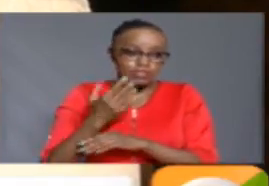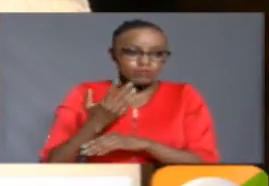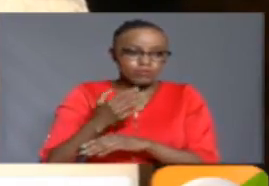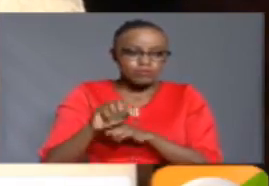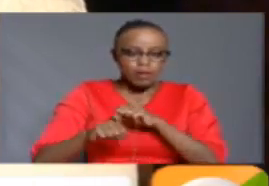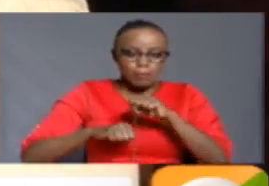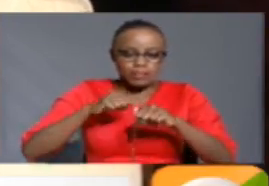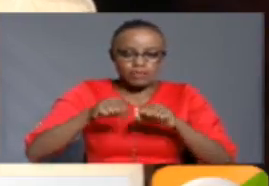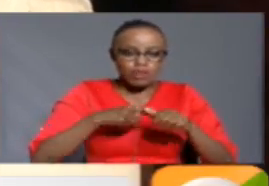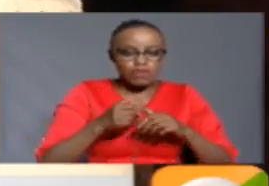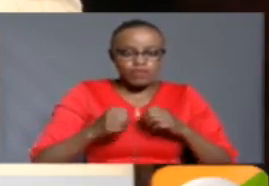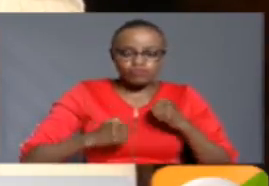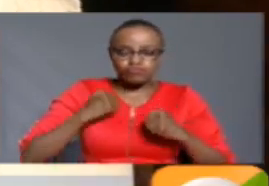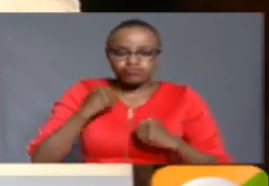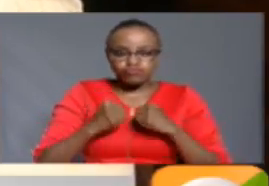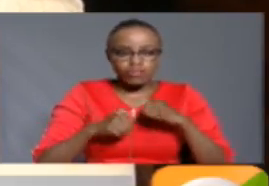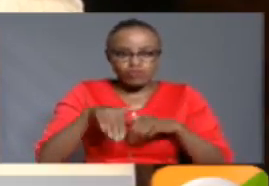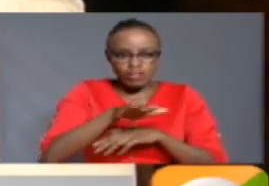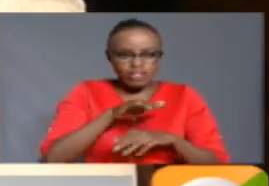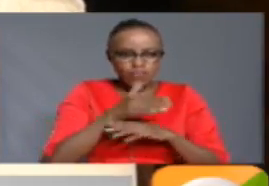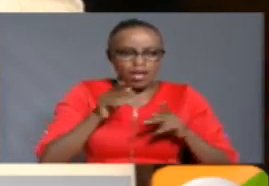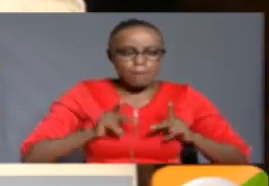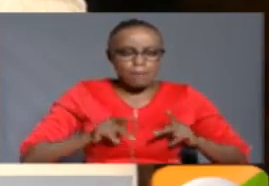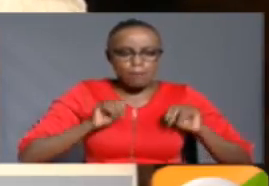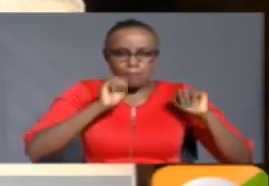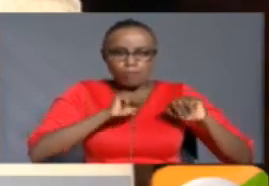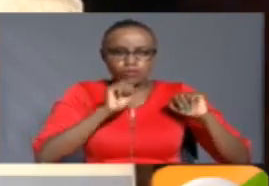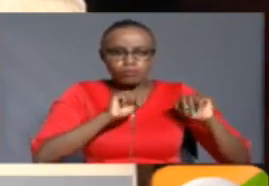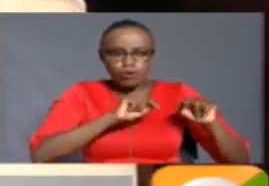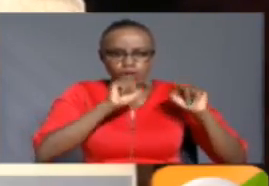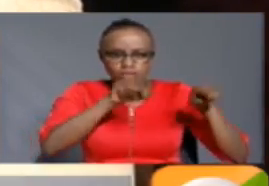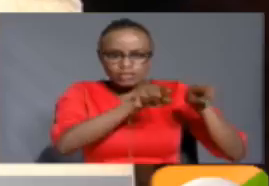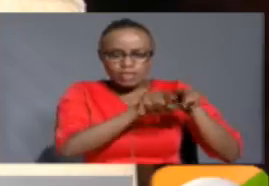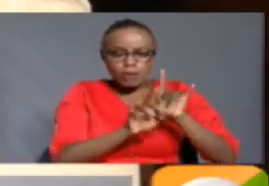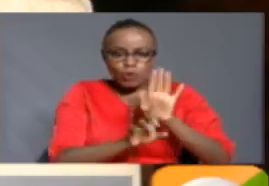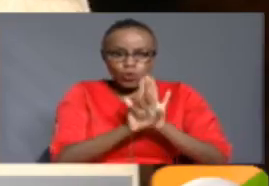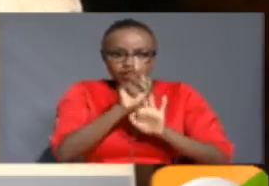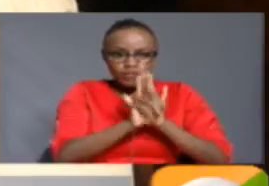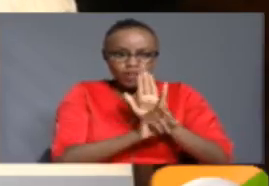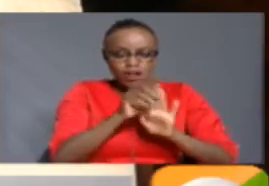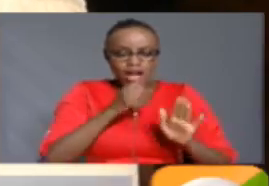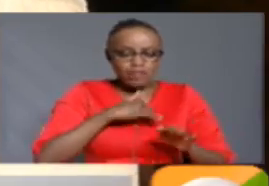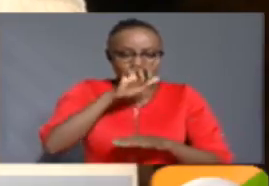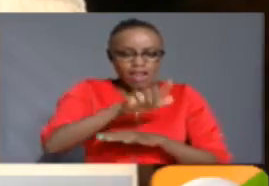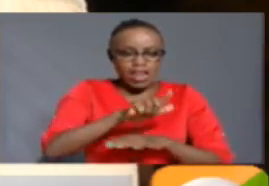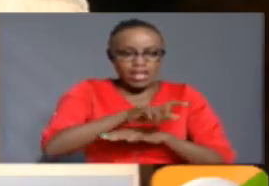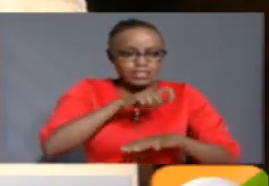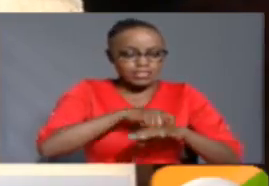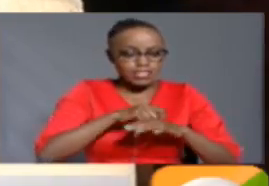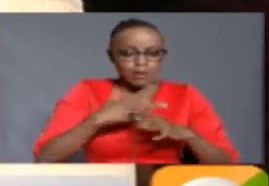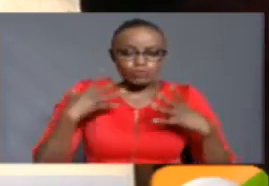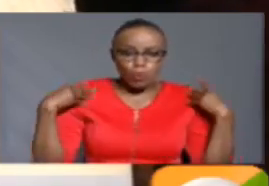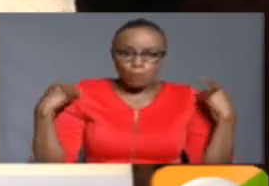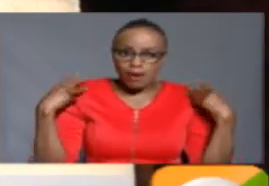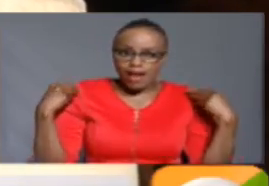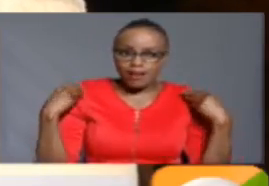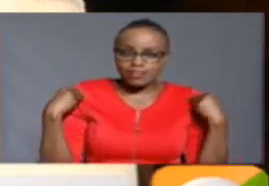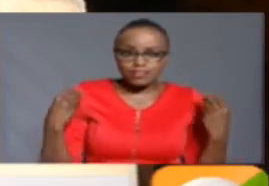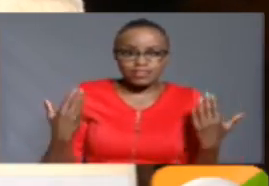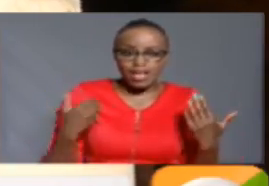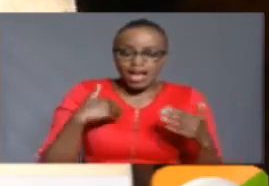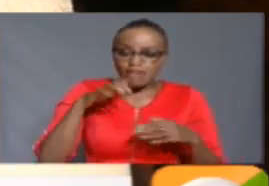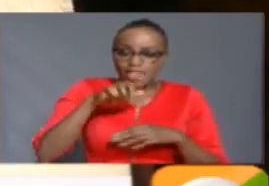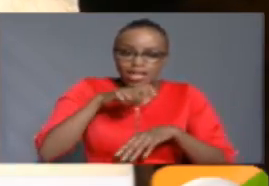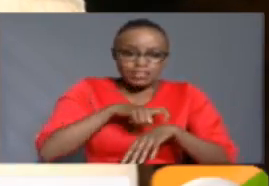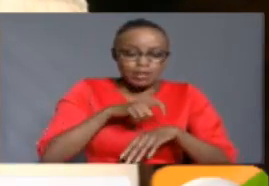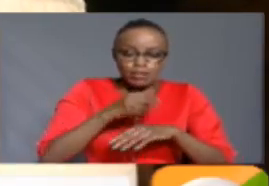lanes, jogging lanes, and things like that, parks where people can, because as we develop, we'll have less time to exercise, we'll have less time to have